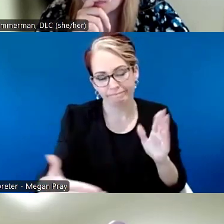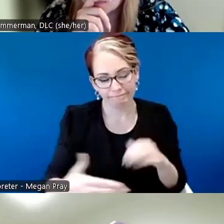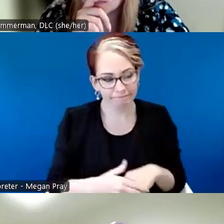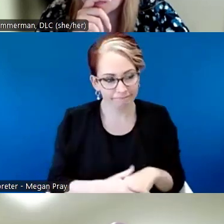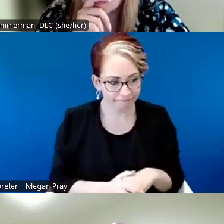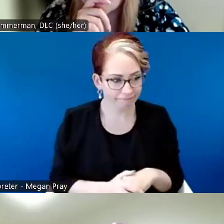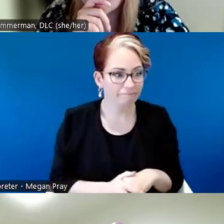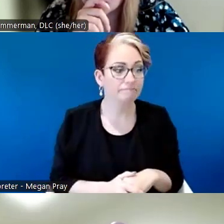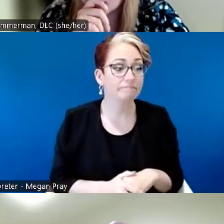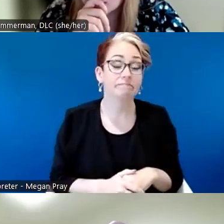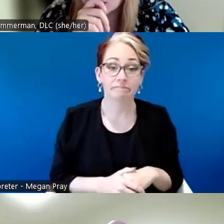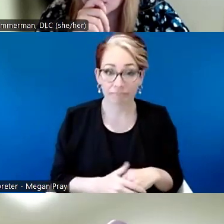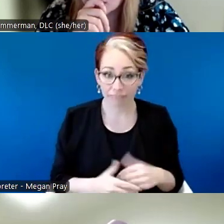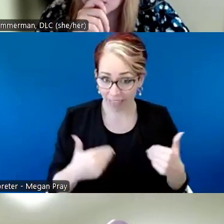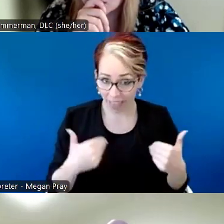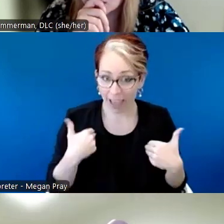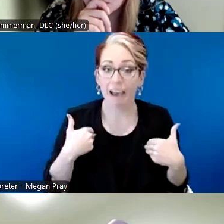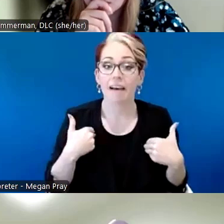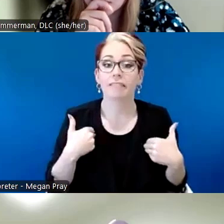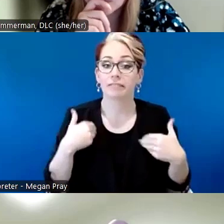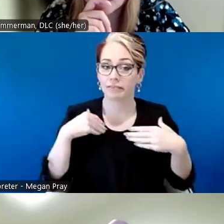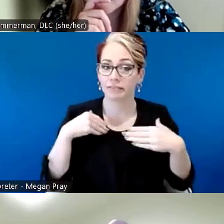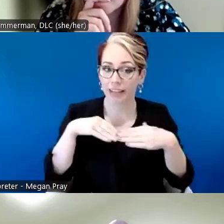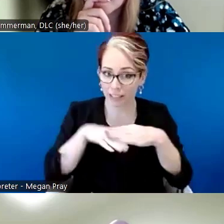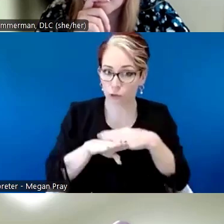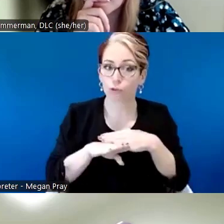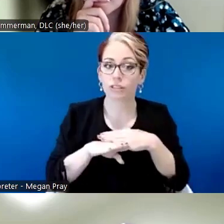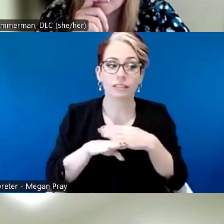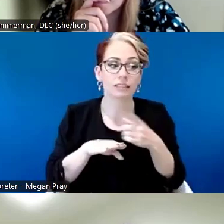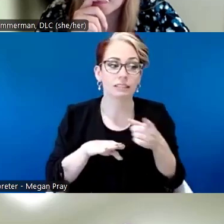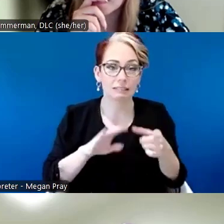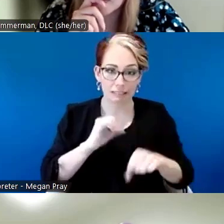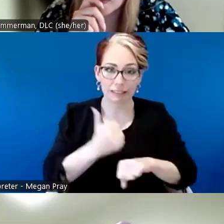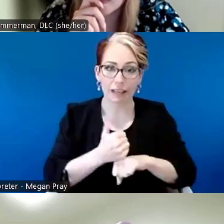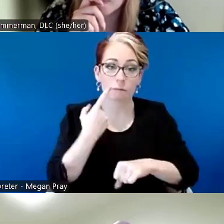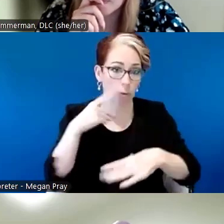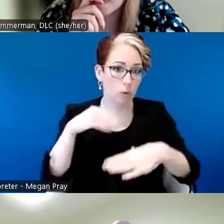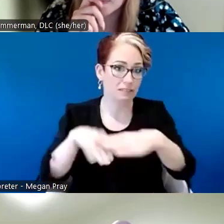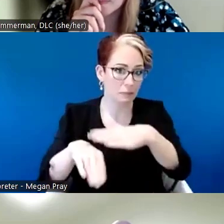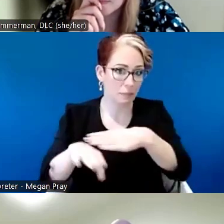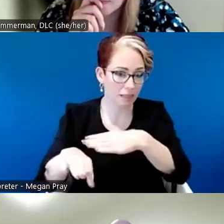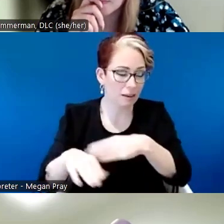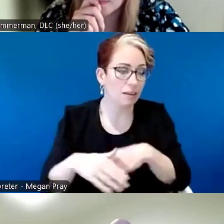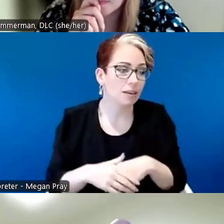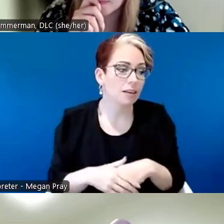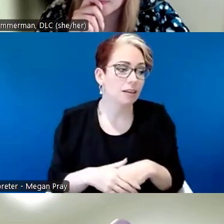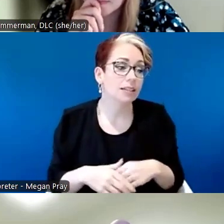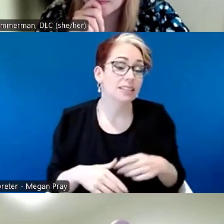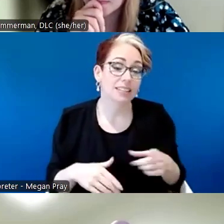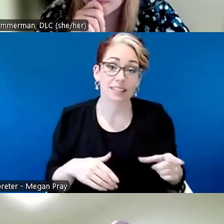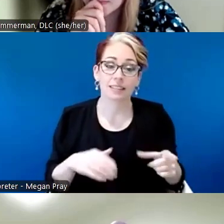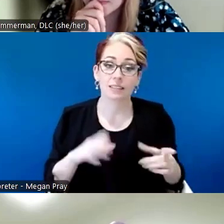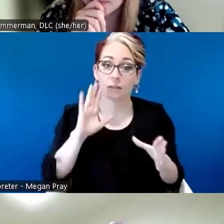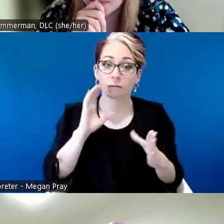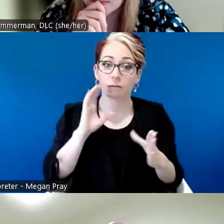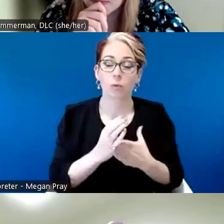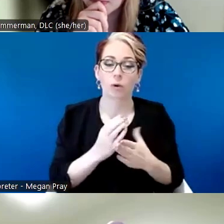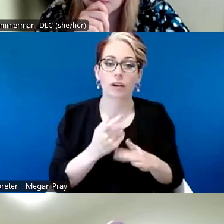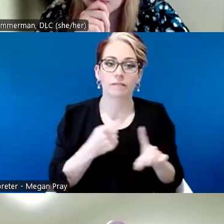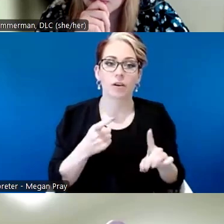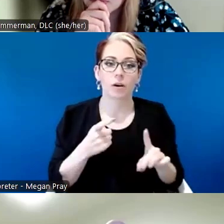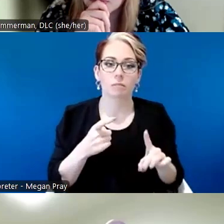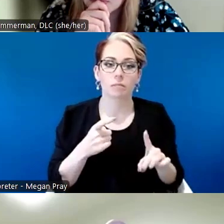an accessible entrance, but and this is actually a photograph that's taken from a wider